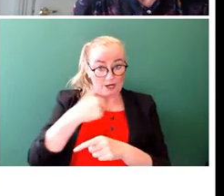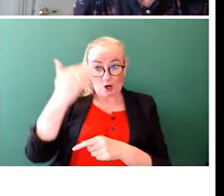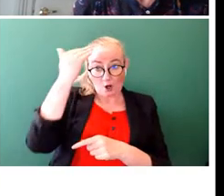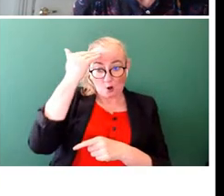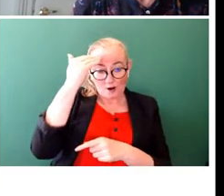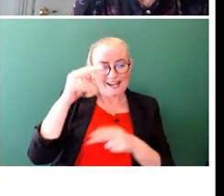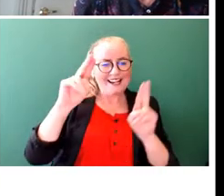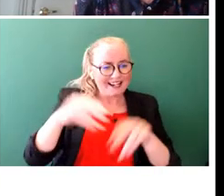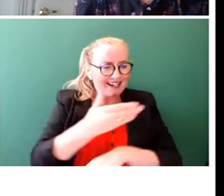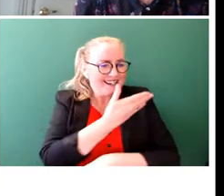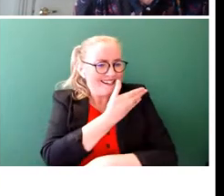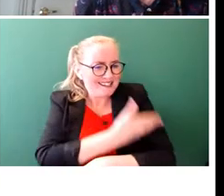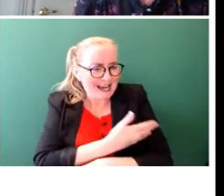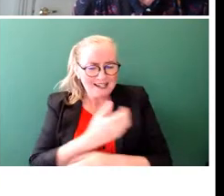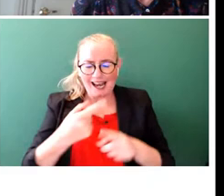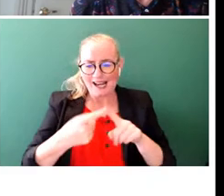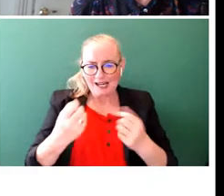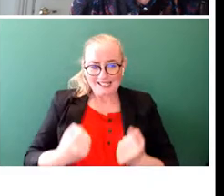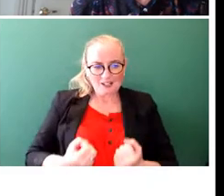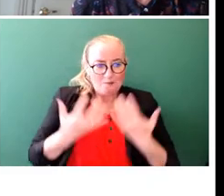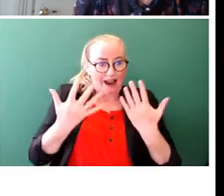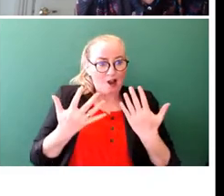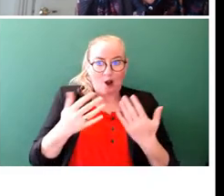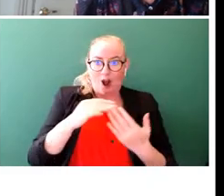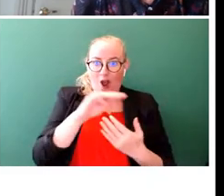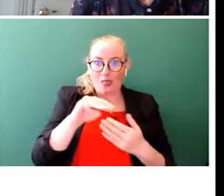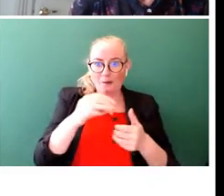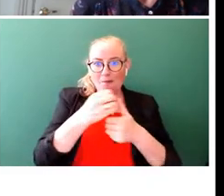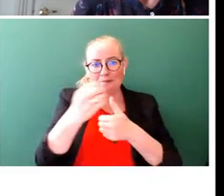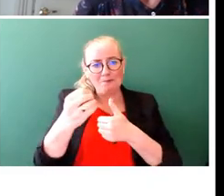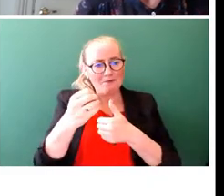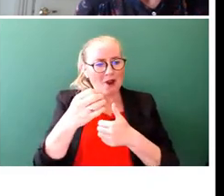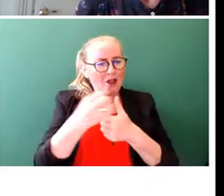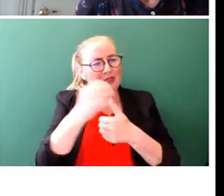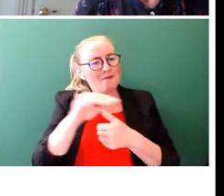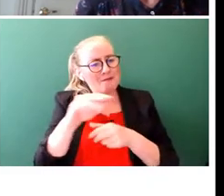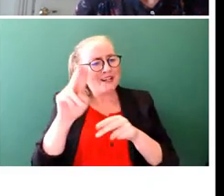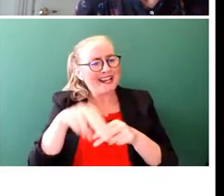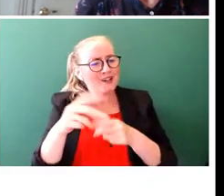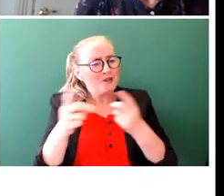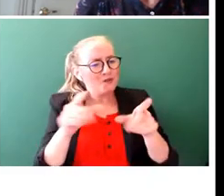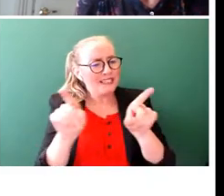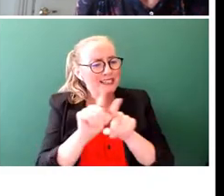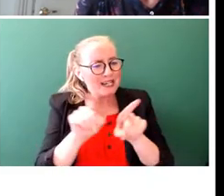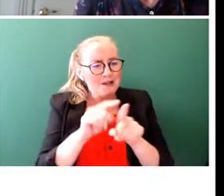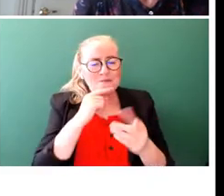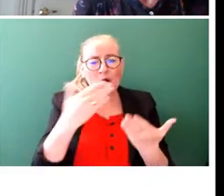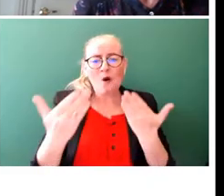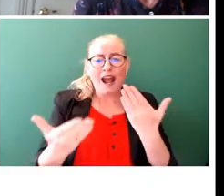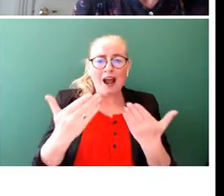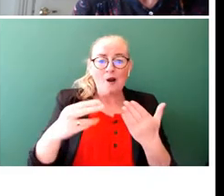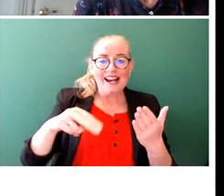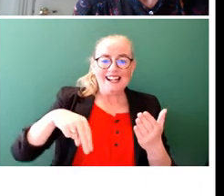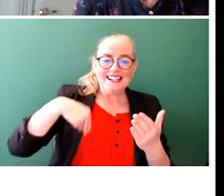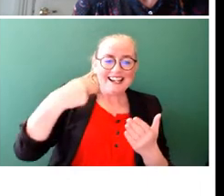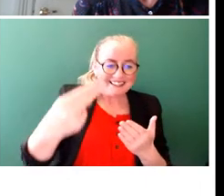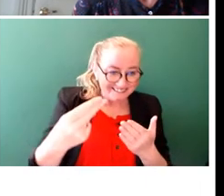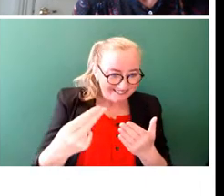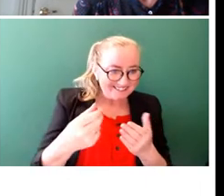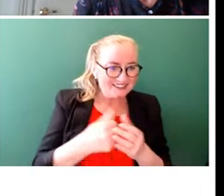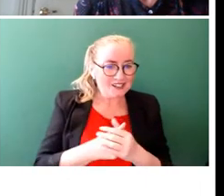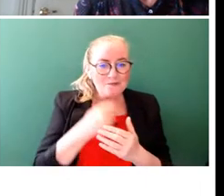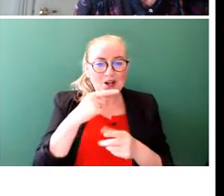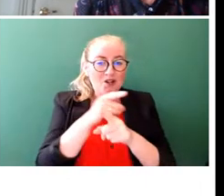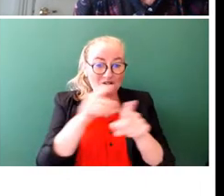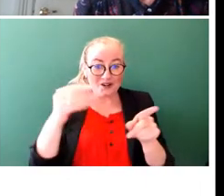start inspiring others to follow suit as well. And how do we stay connected? So I think the next image is very familiar to